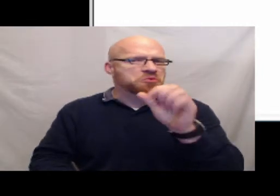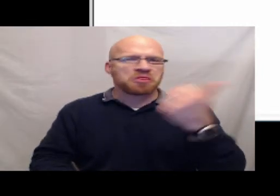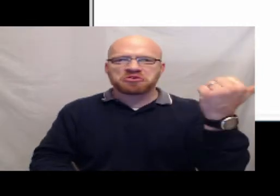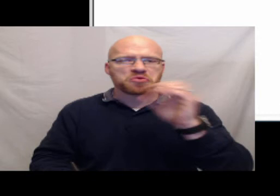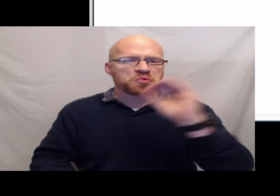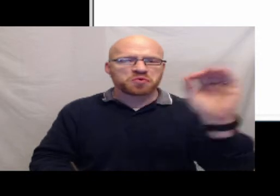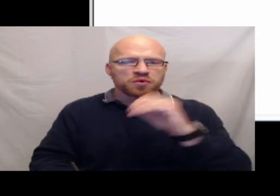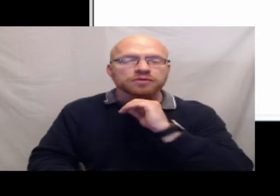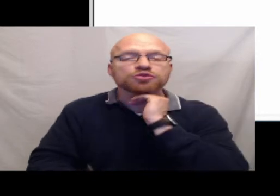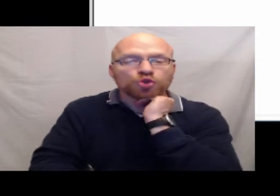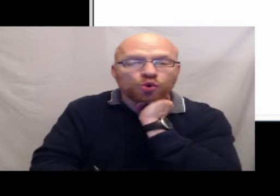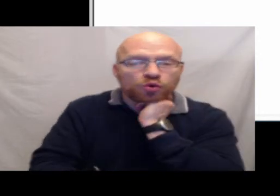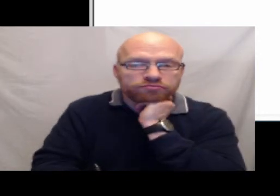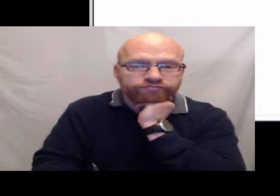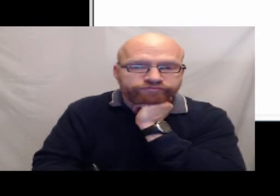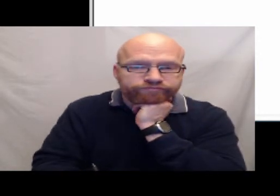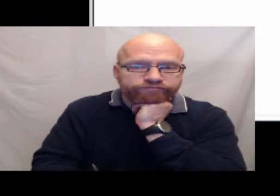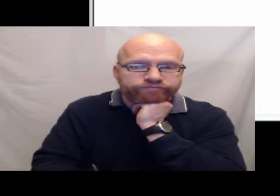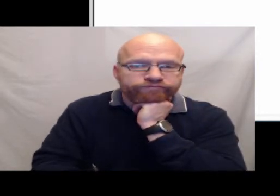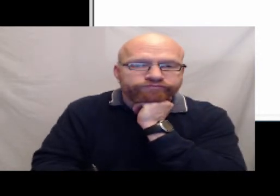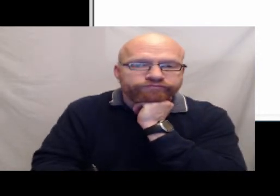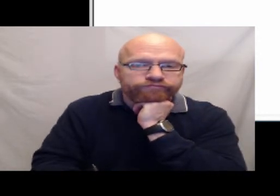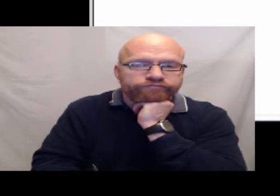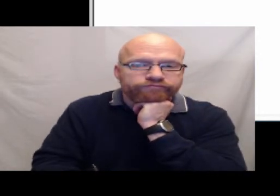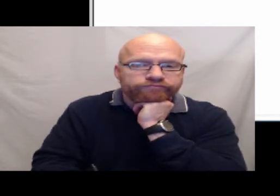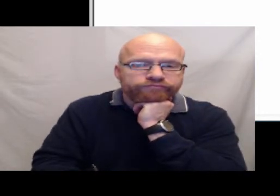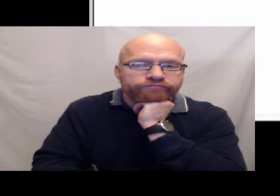Nope, no other pairs. This is it.